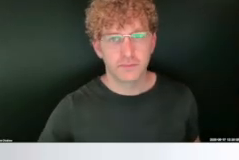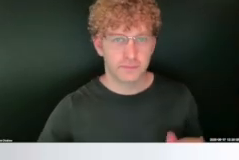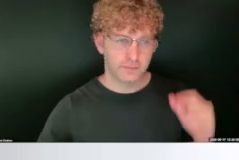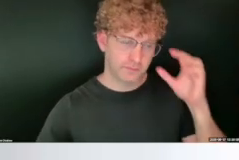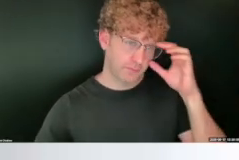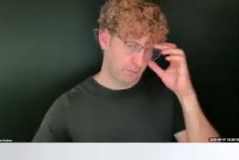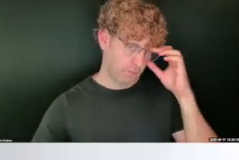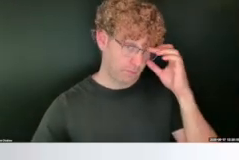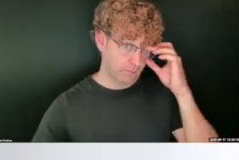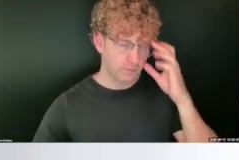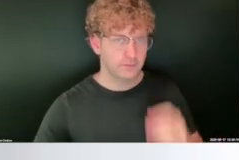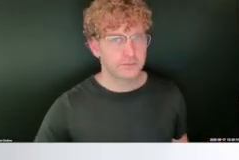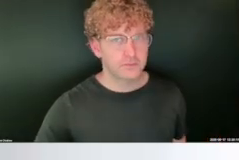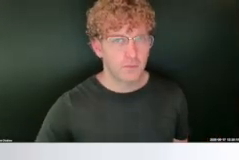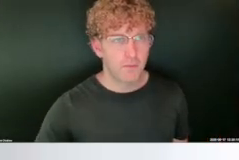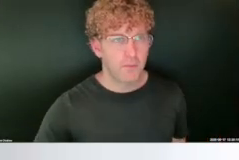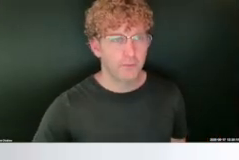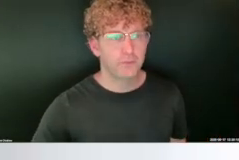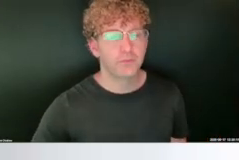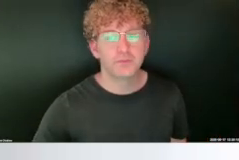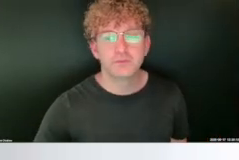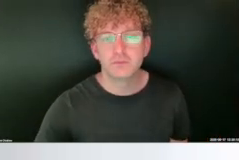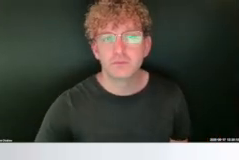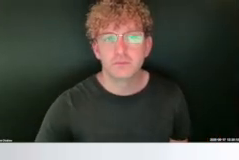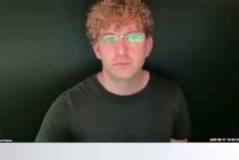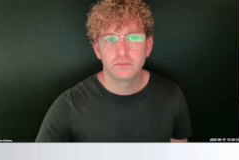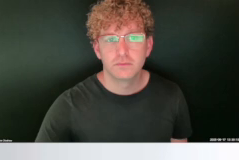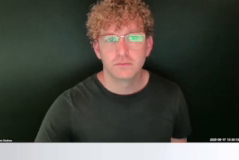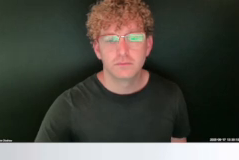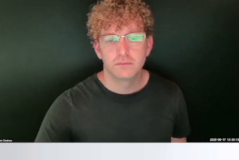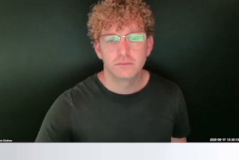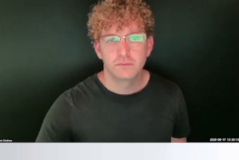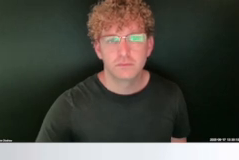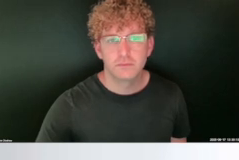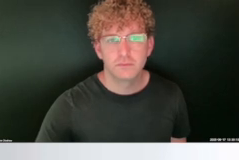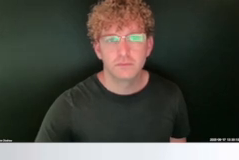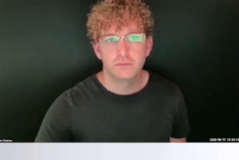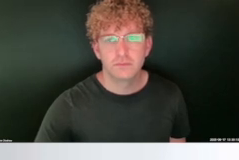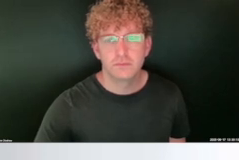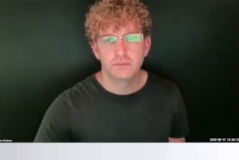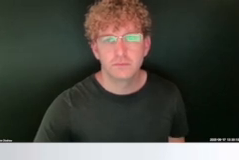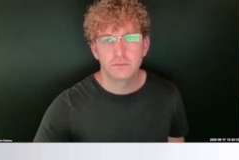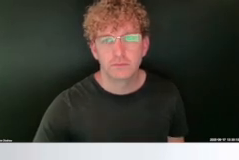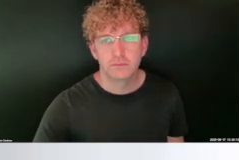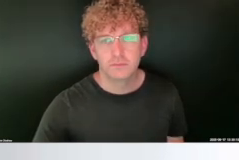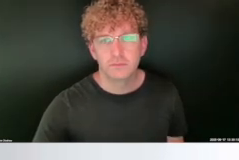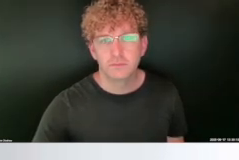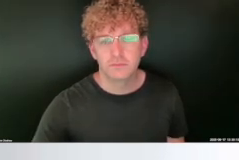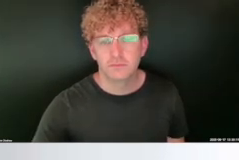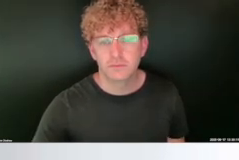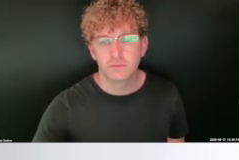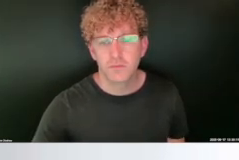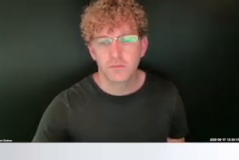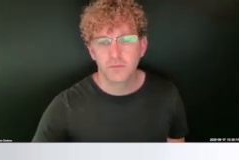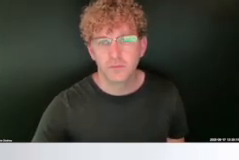HVIP. Separate from that, there was an early action item by the legislature for